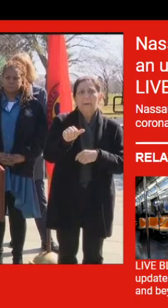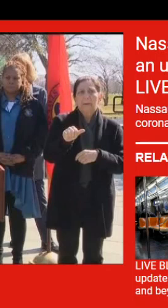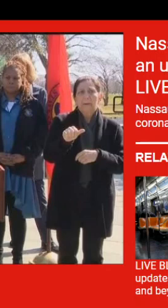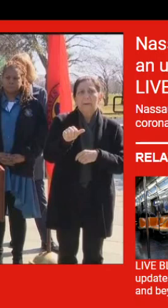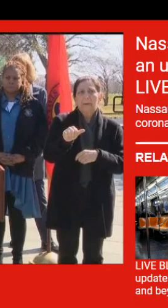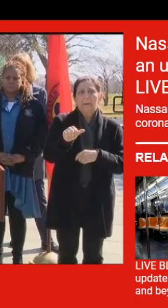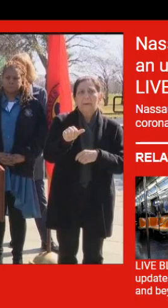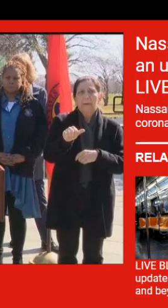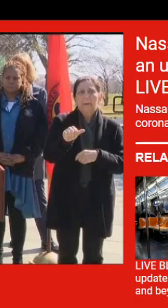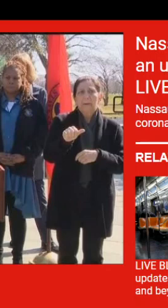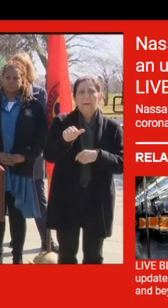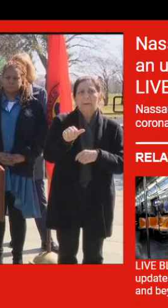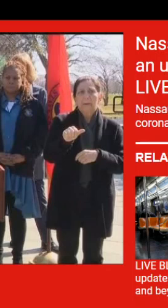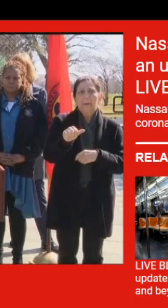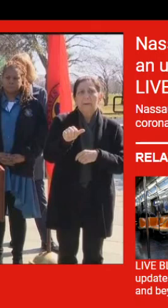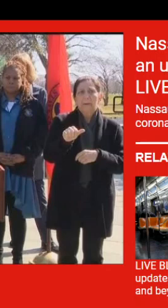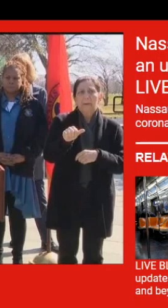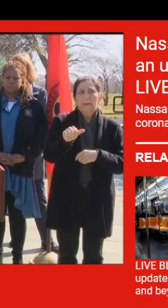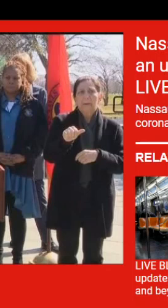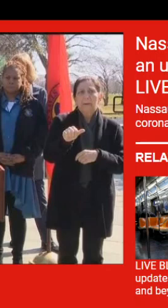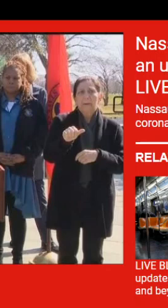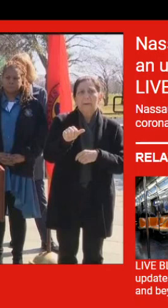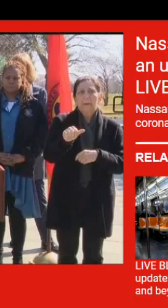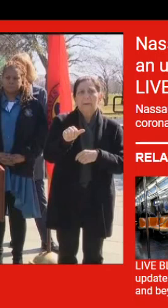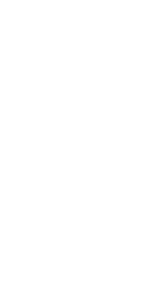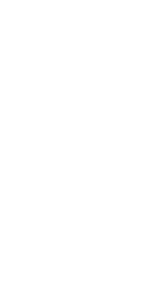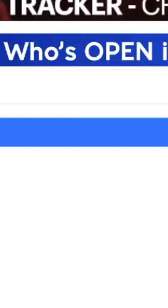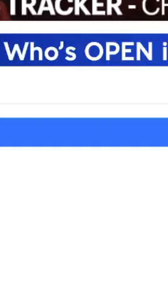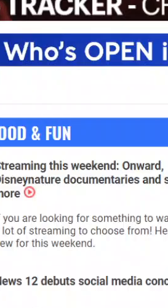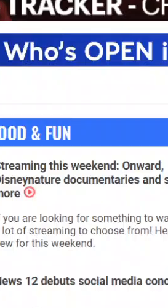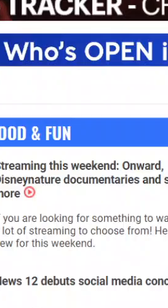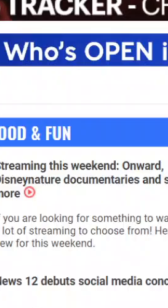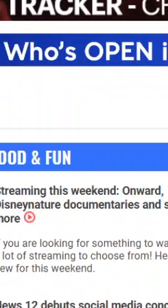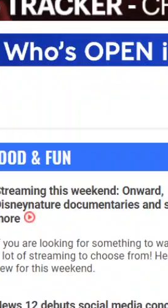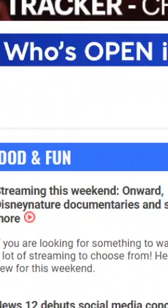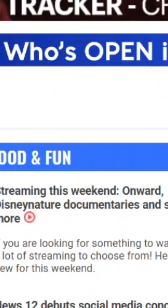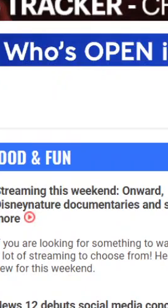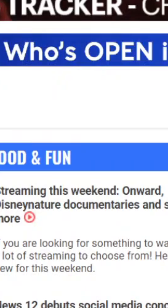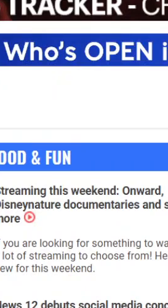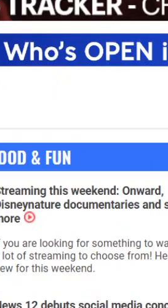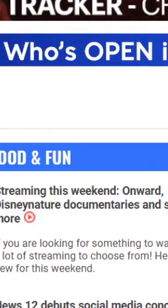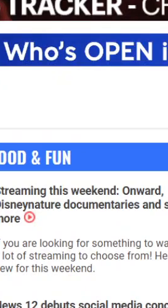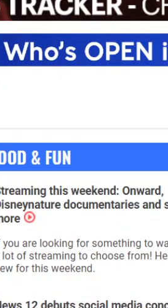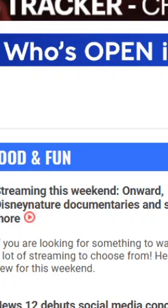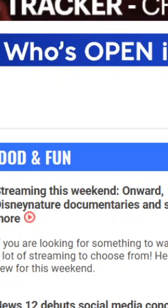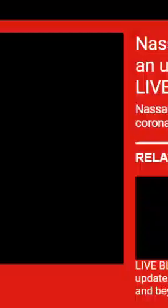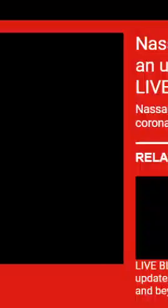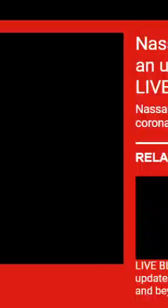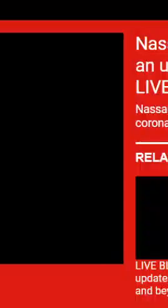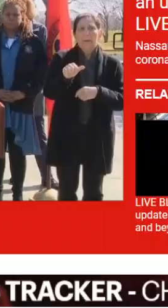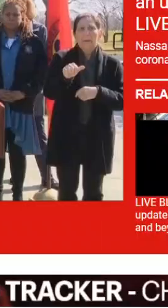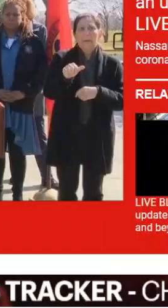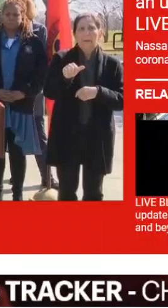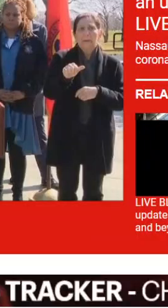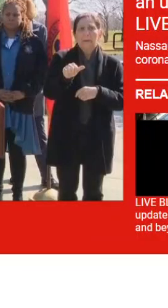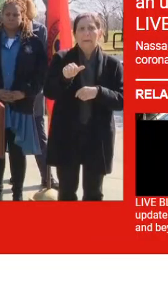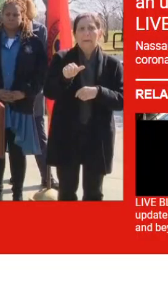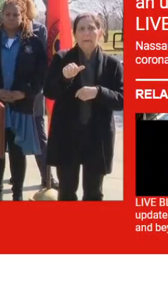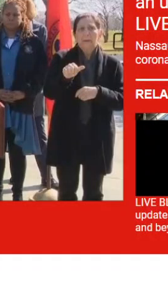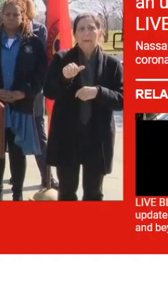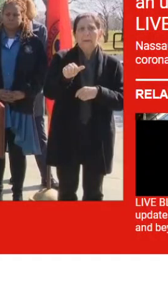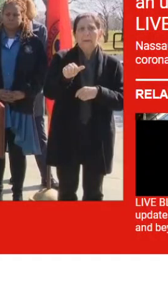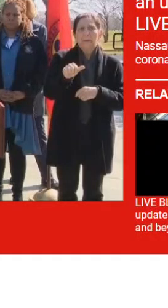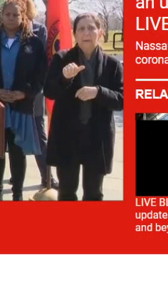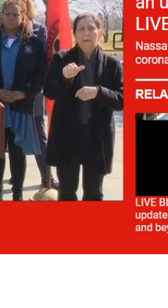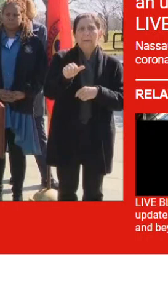say anymore. I mean, normally I just tell people only dial 911 for an ambulance. I hate to admit it,